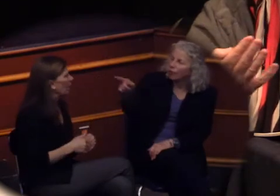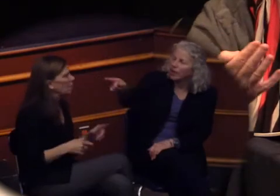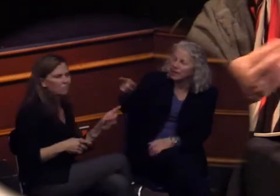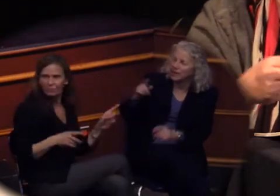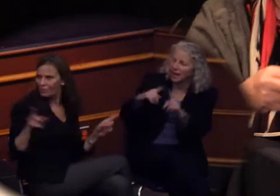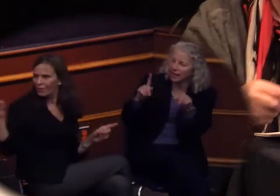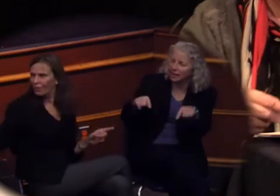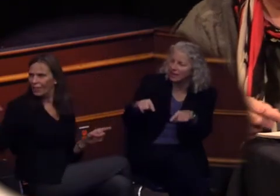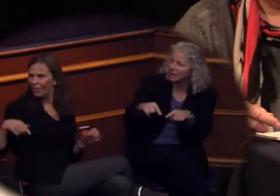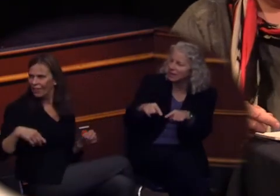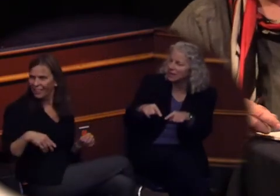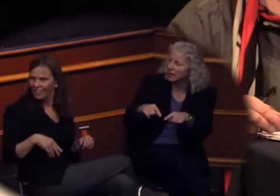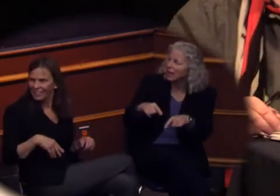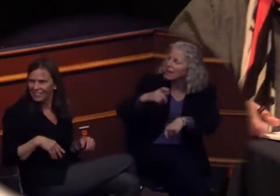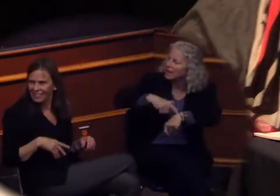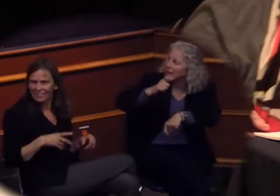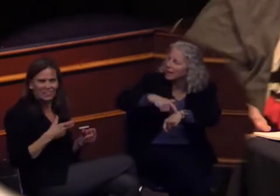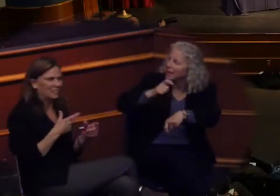trying to be subtle.